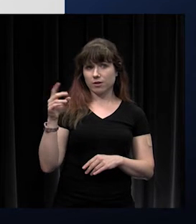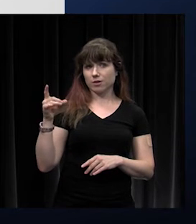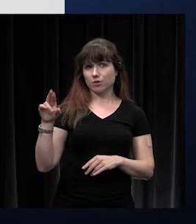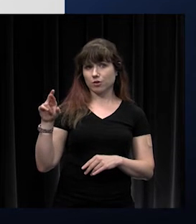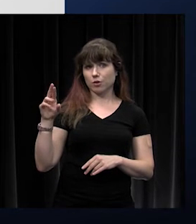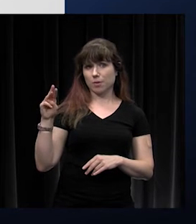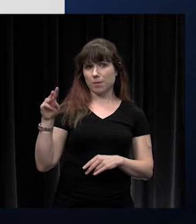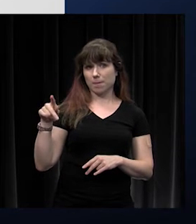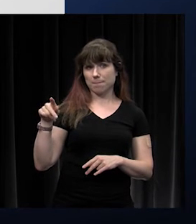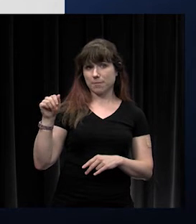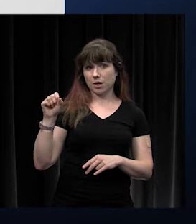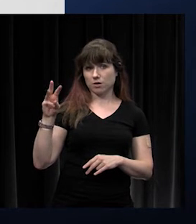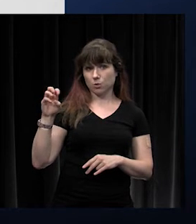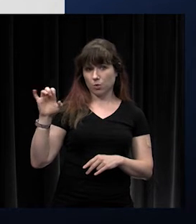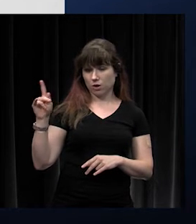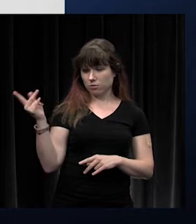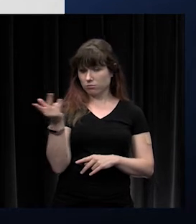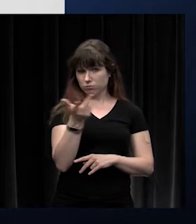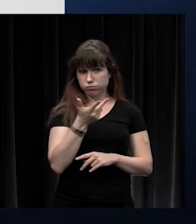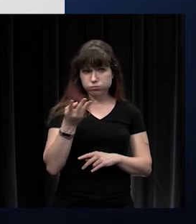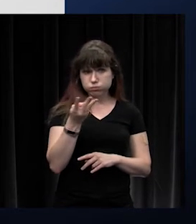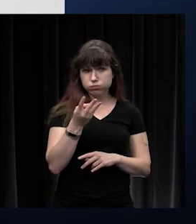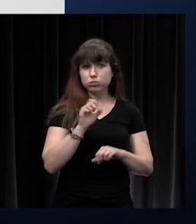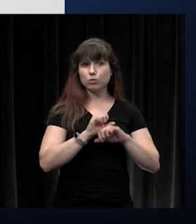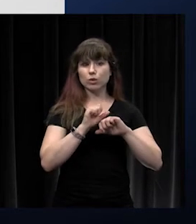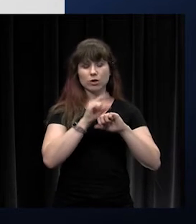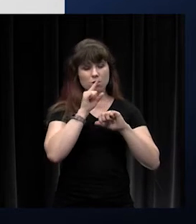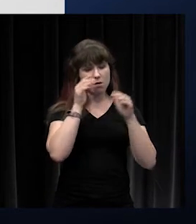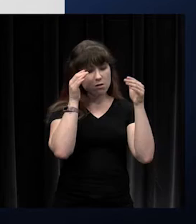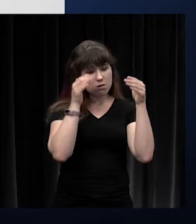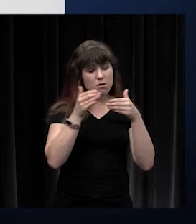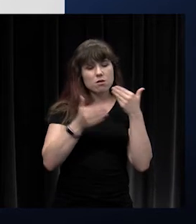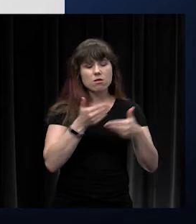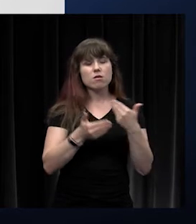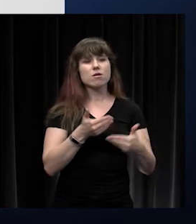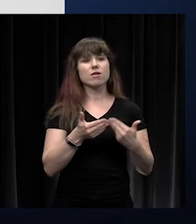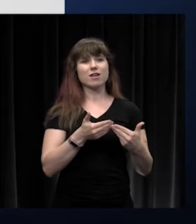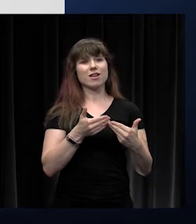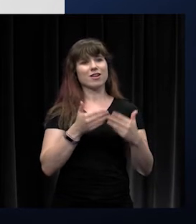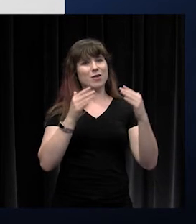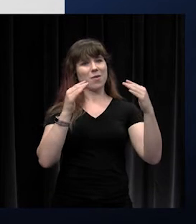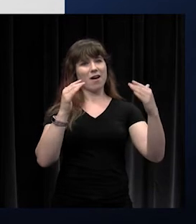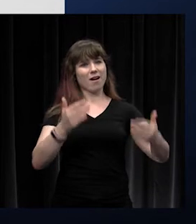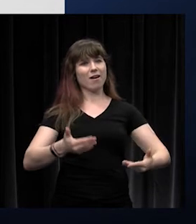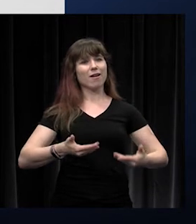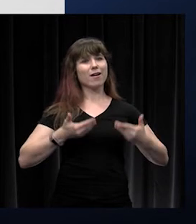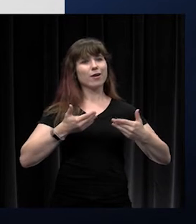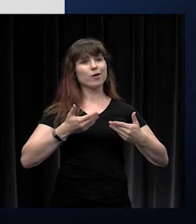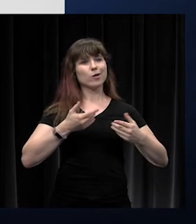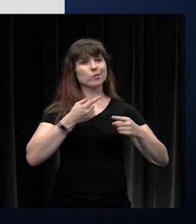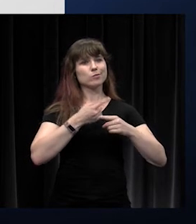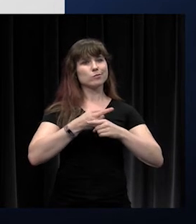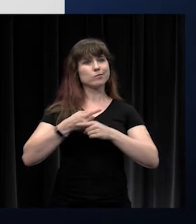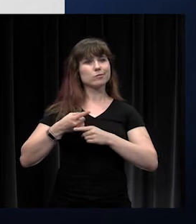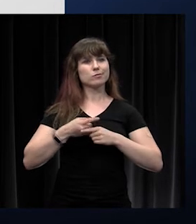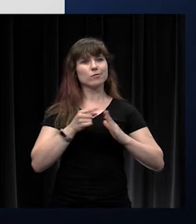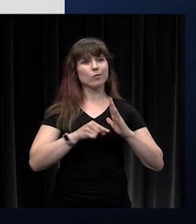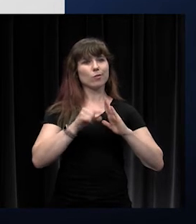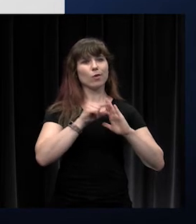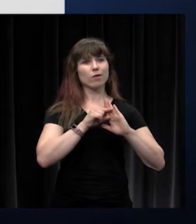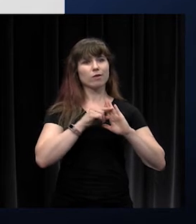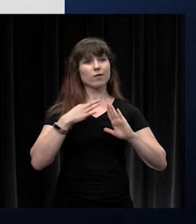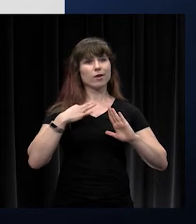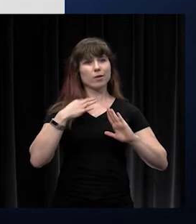working diligently, along with our building administrators, in hiring quality candidates for this coming school year.